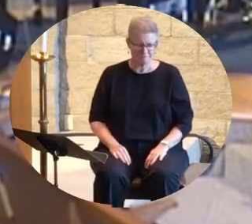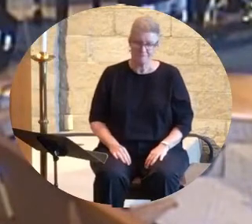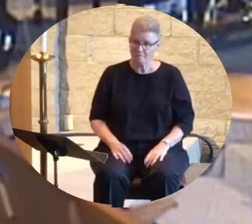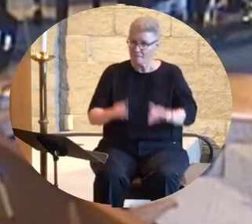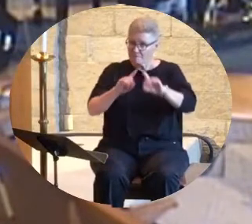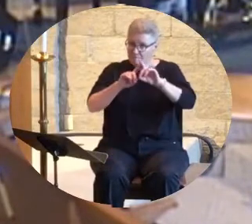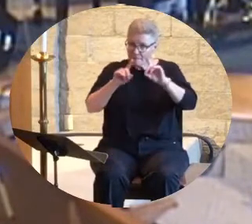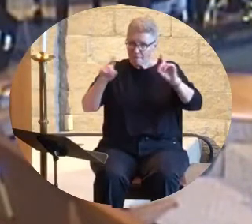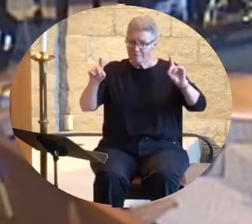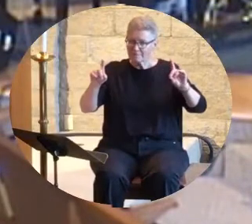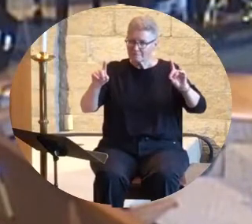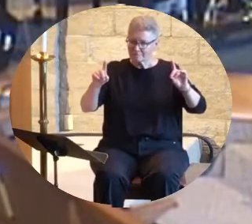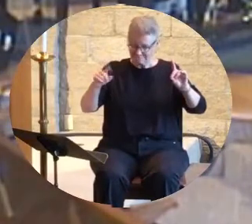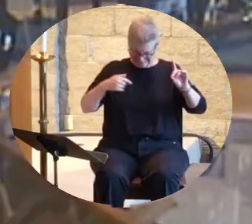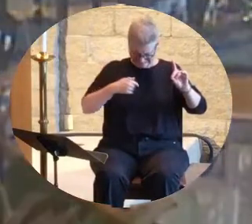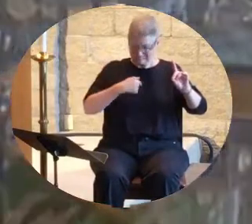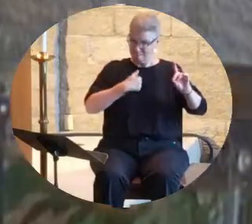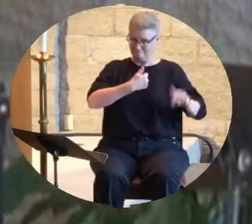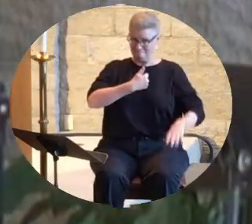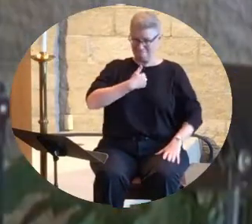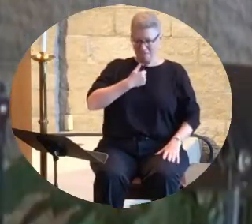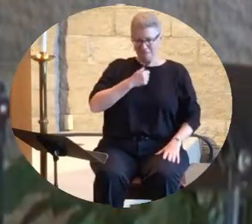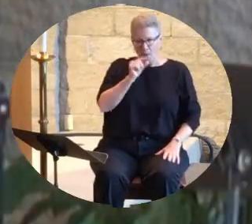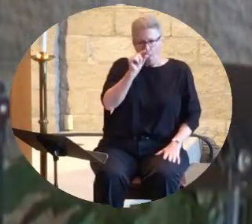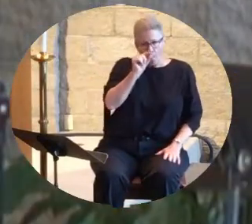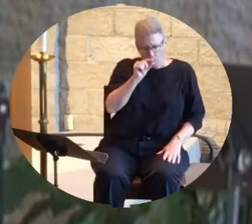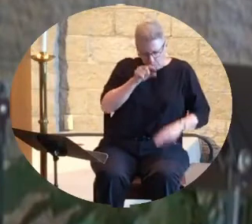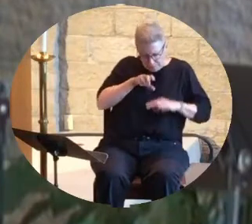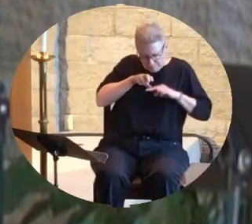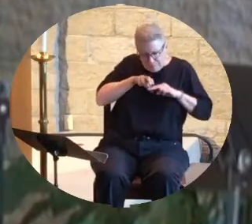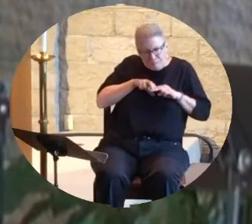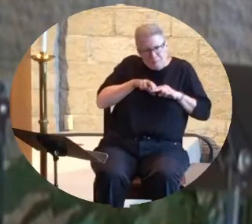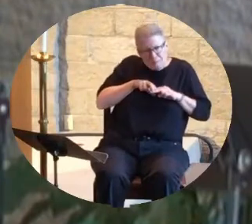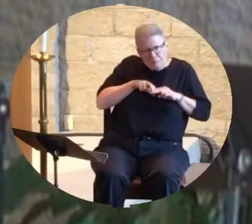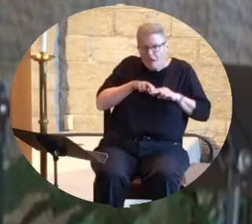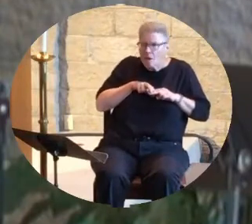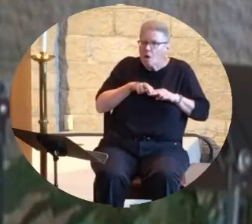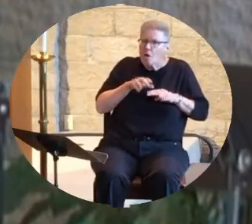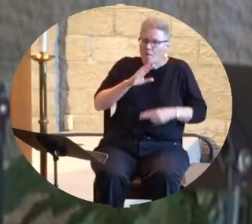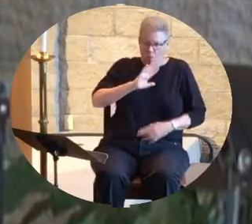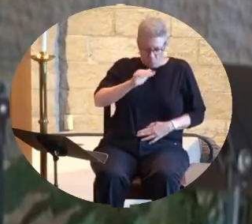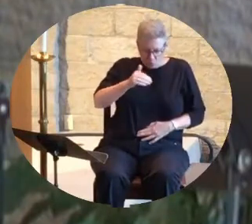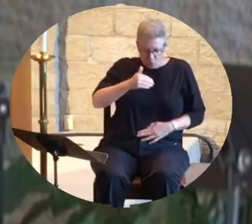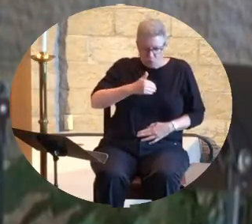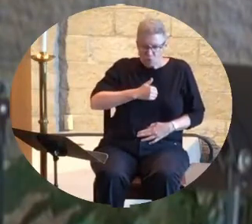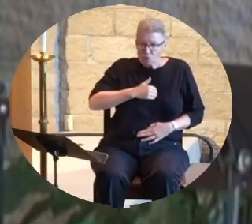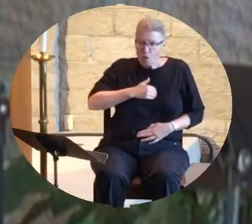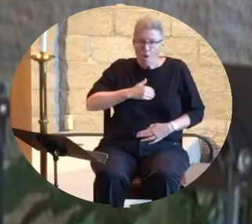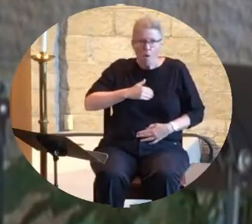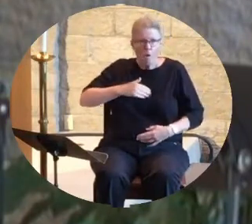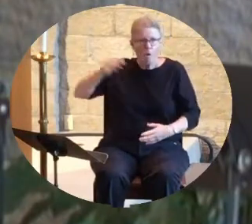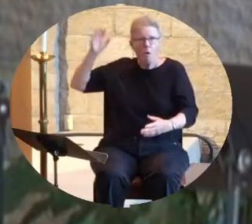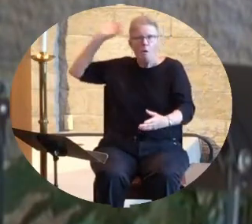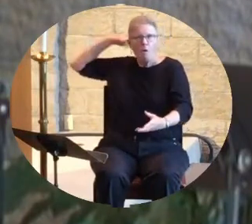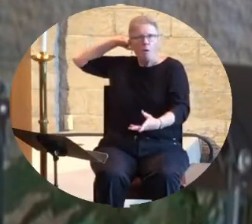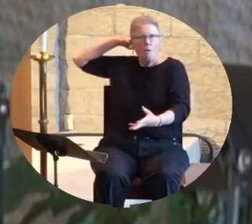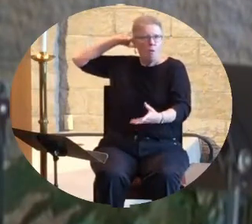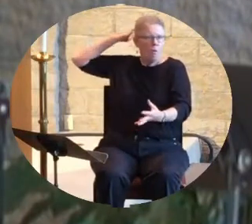But my soul is so much bigger than the very tiny me.